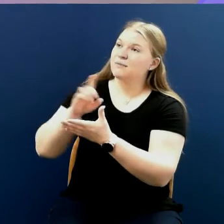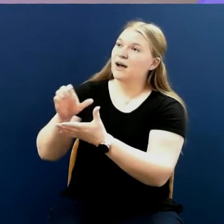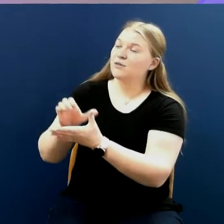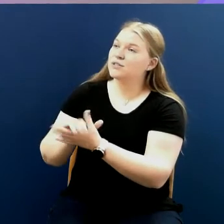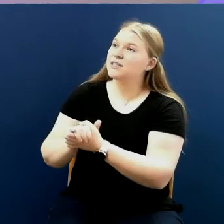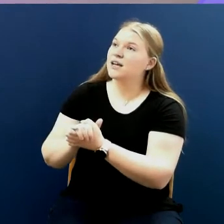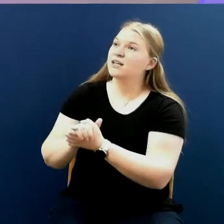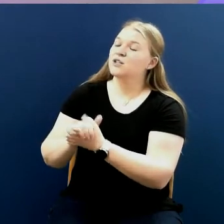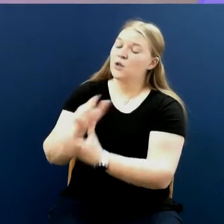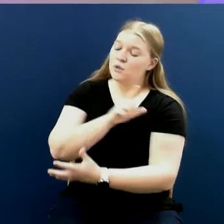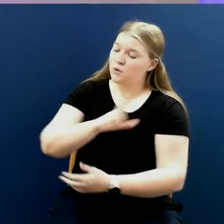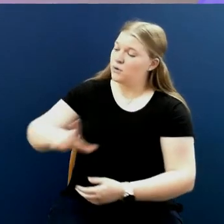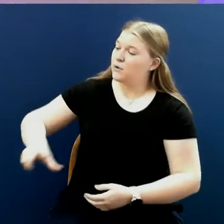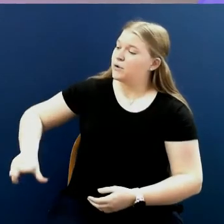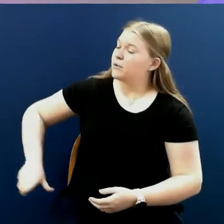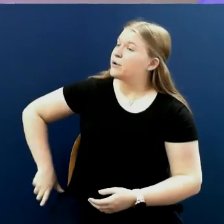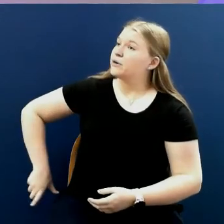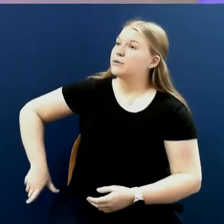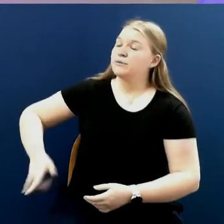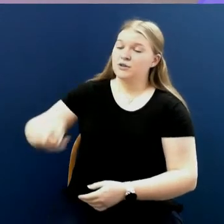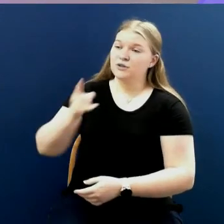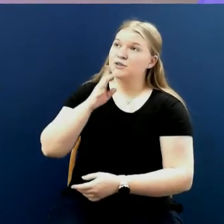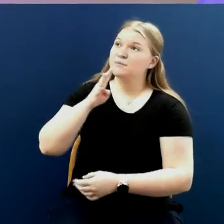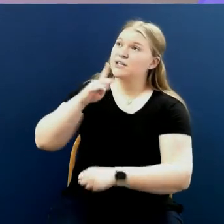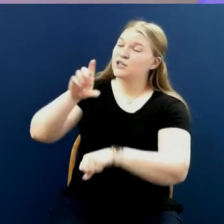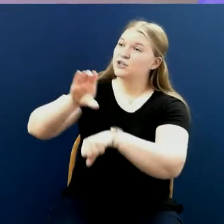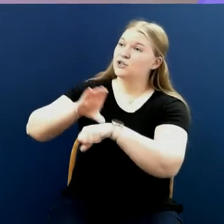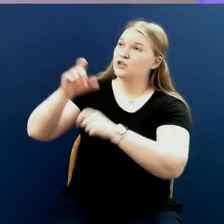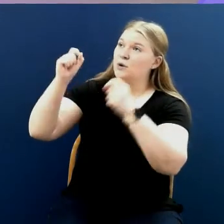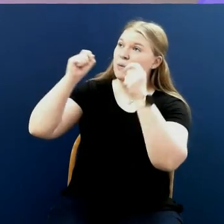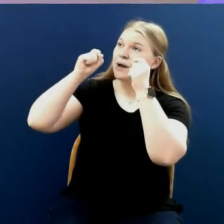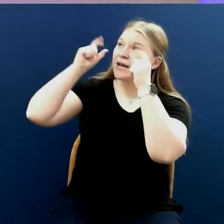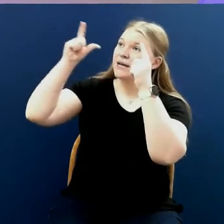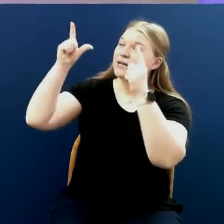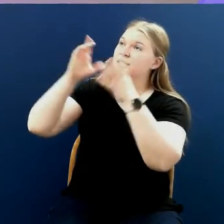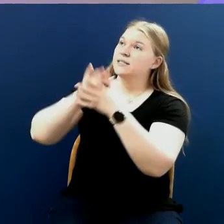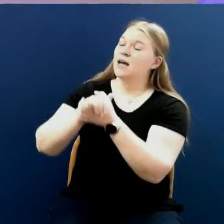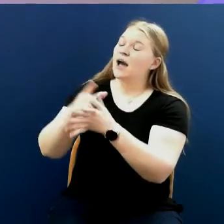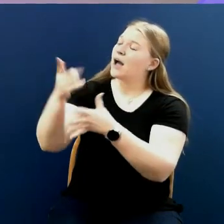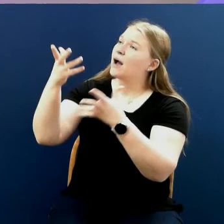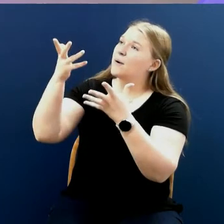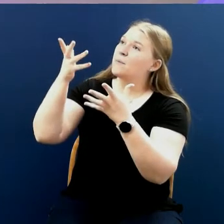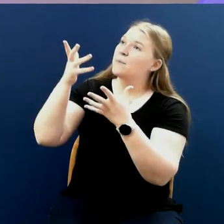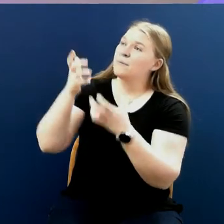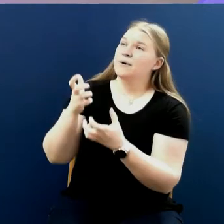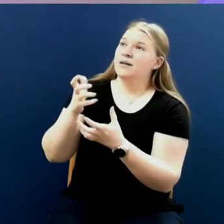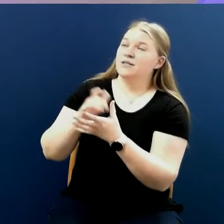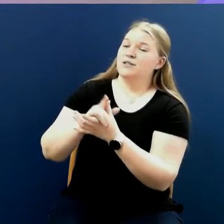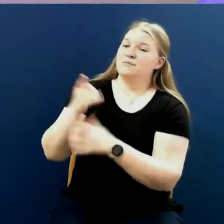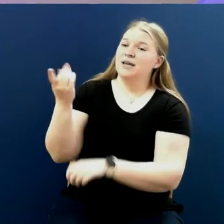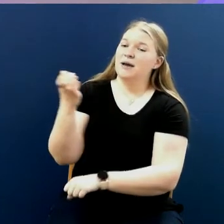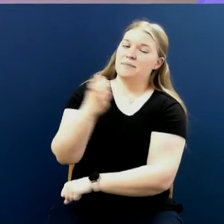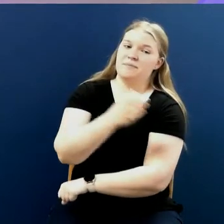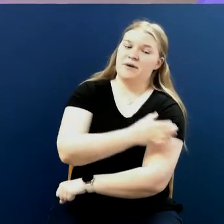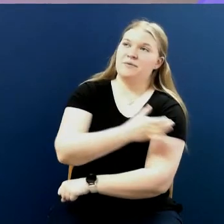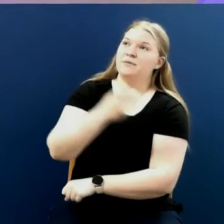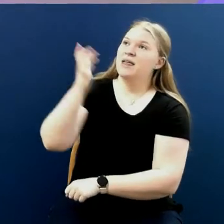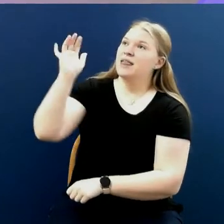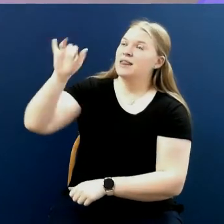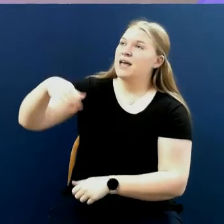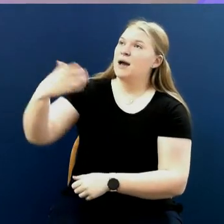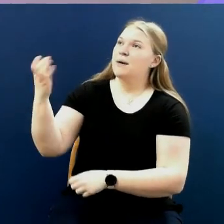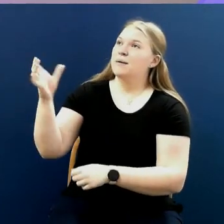Lord, because when you speak, the church awakens. I want to be empowered with that power.